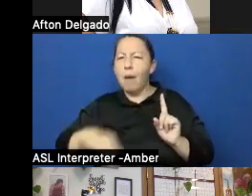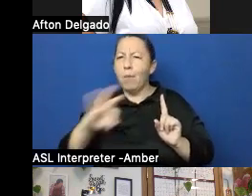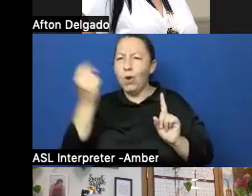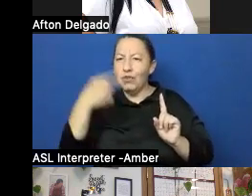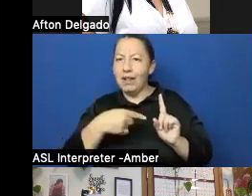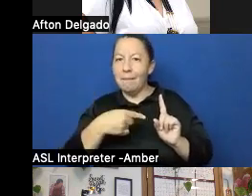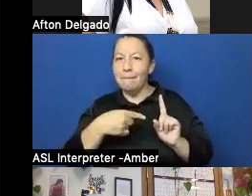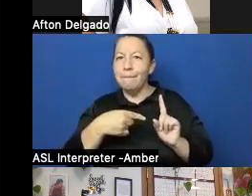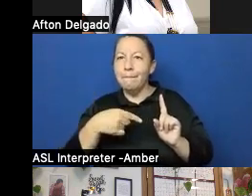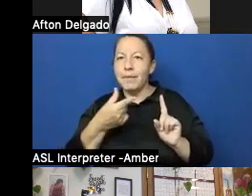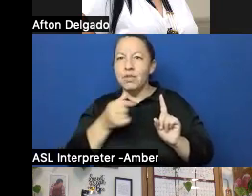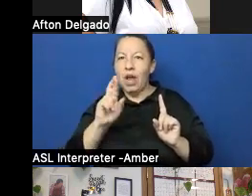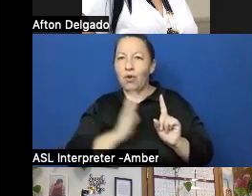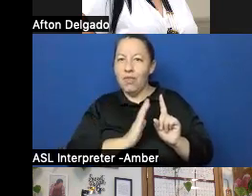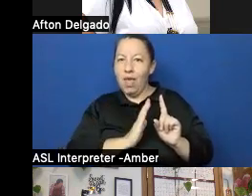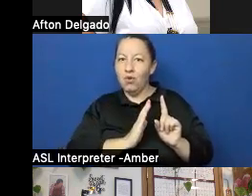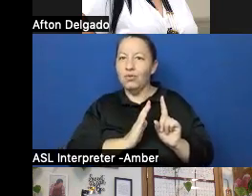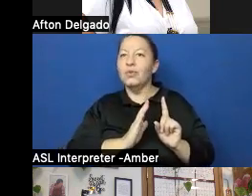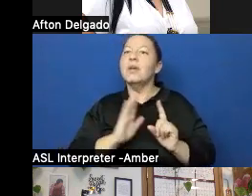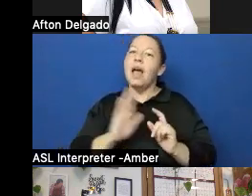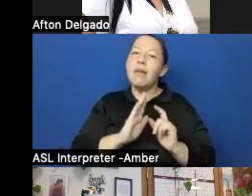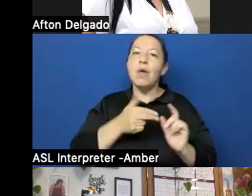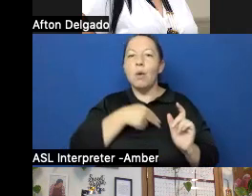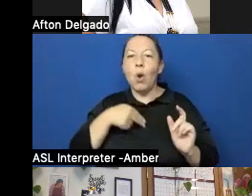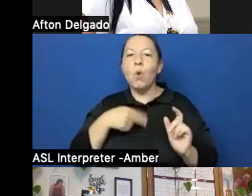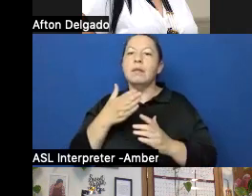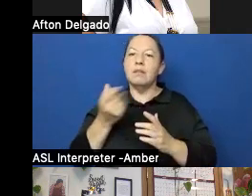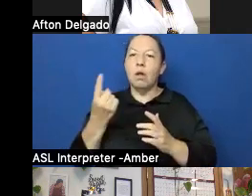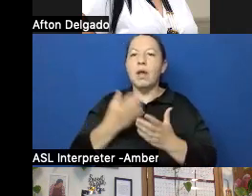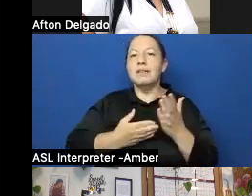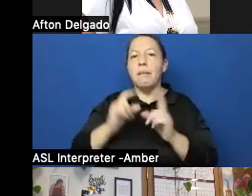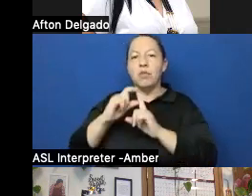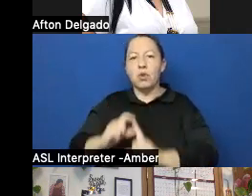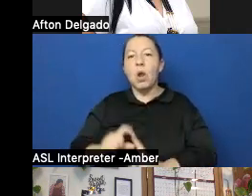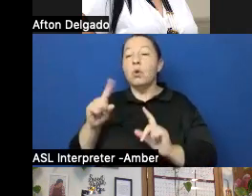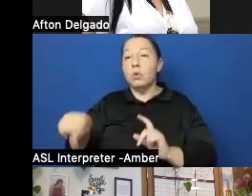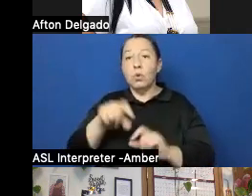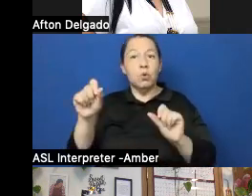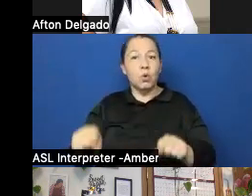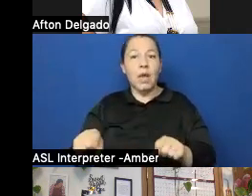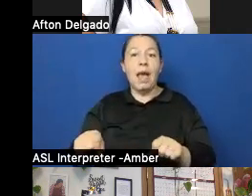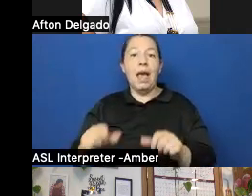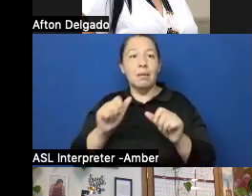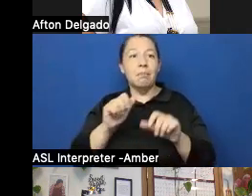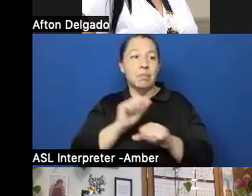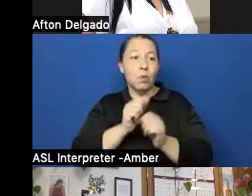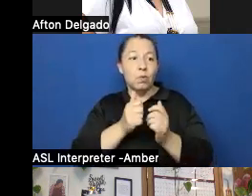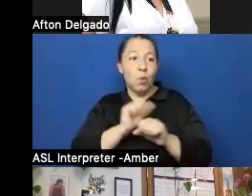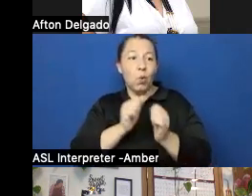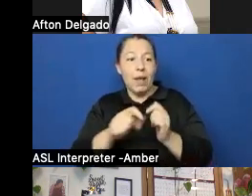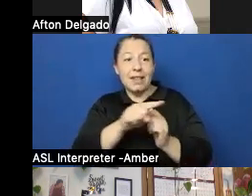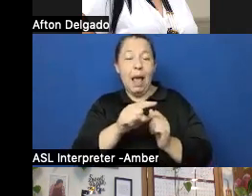gender and understand pronouns and understand some of the terminology so that you can be with and speak with people in a respectful